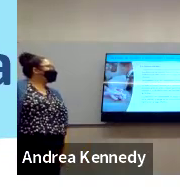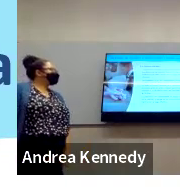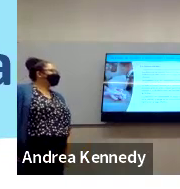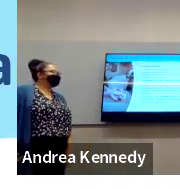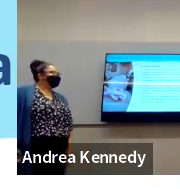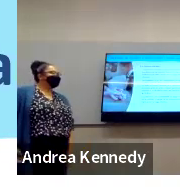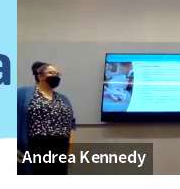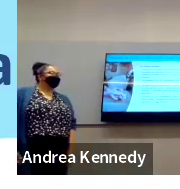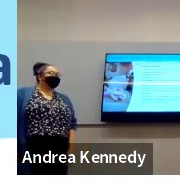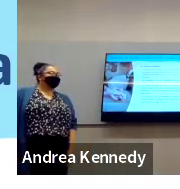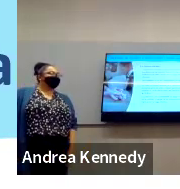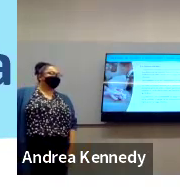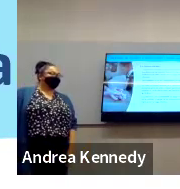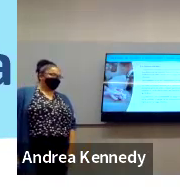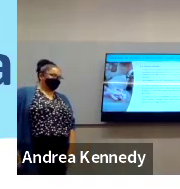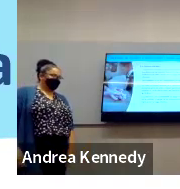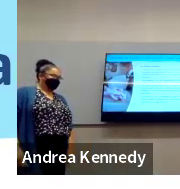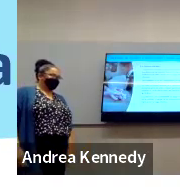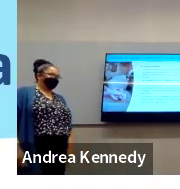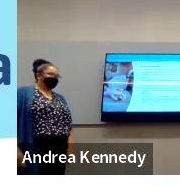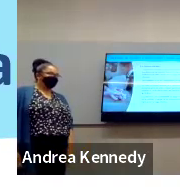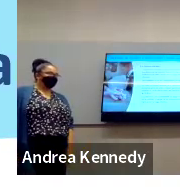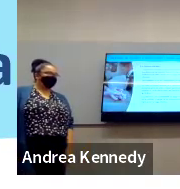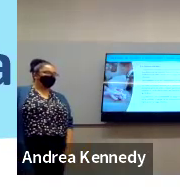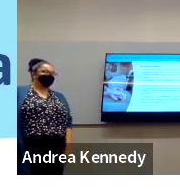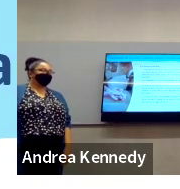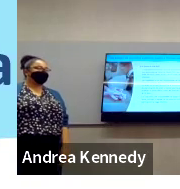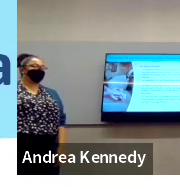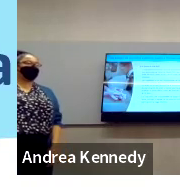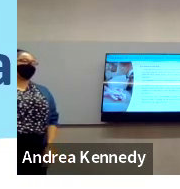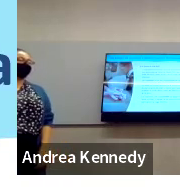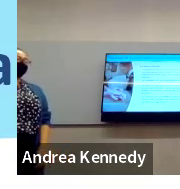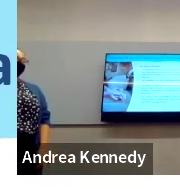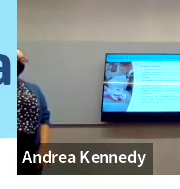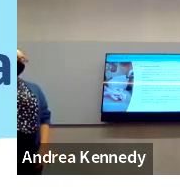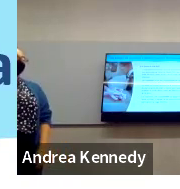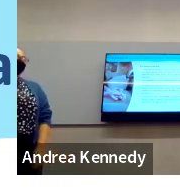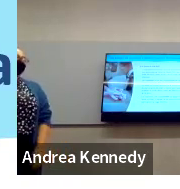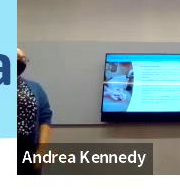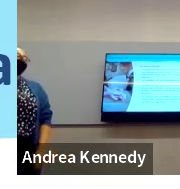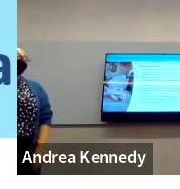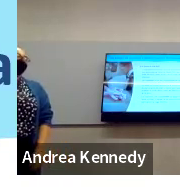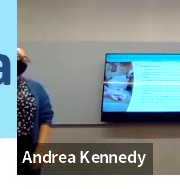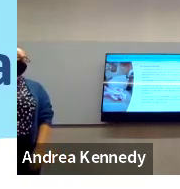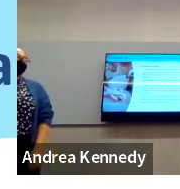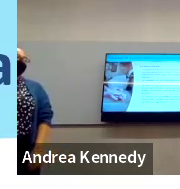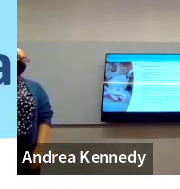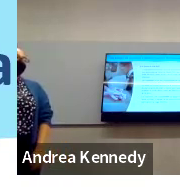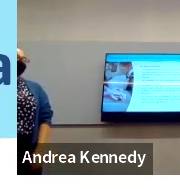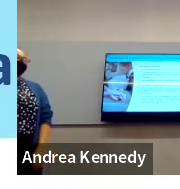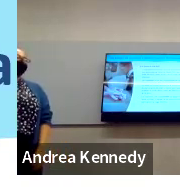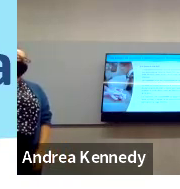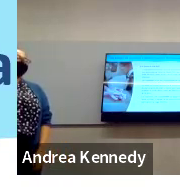notificar a los inquilinos y darles 30 días sobre este aviso de que su renta va